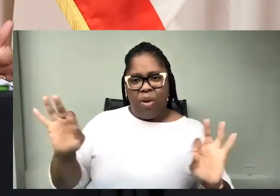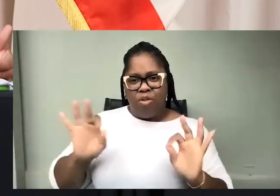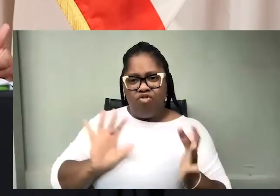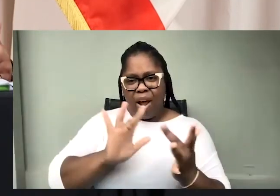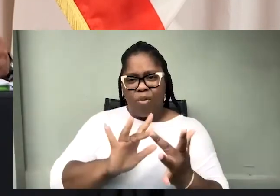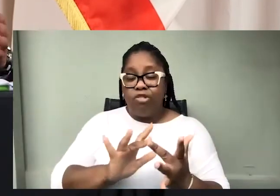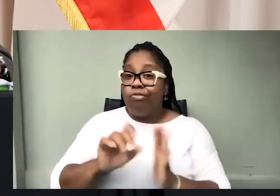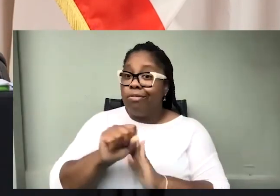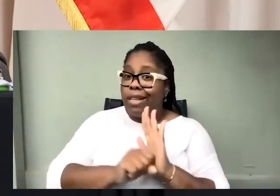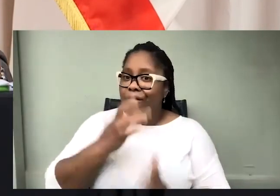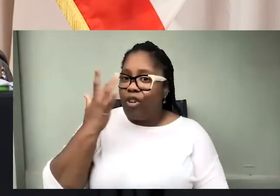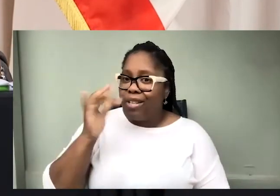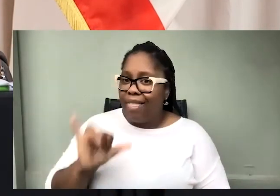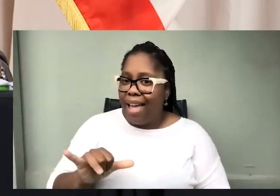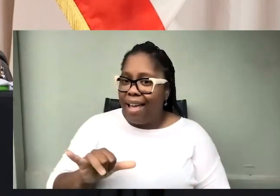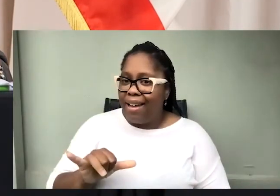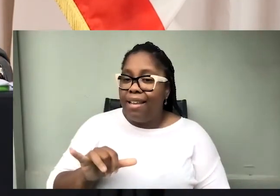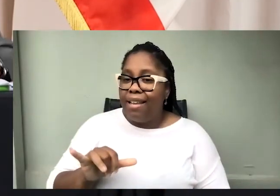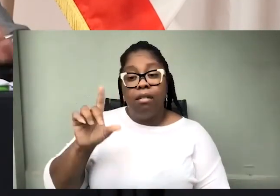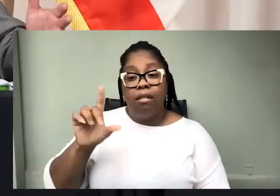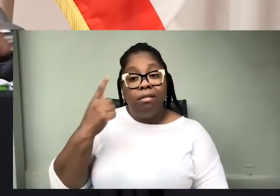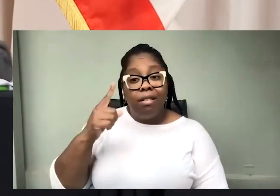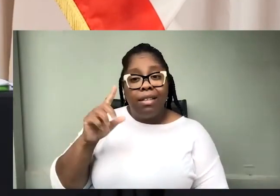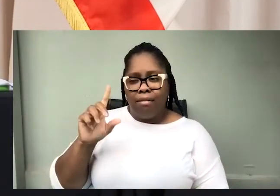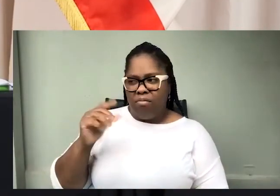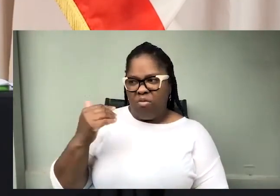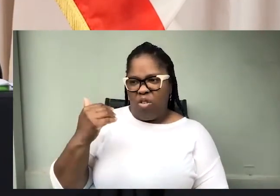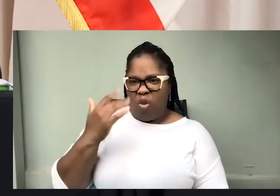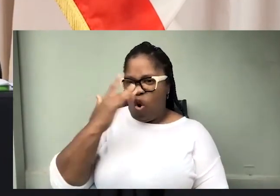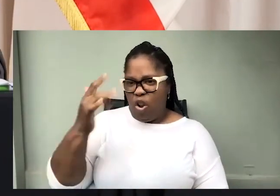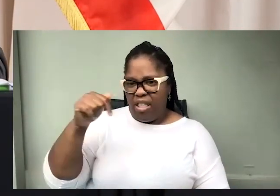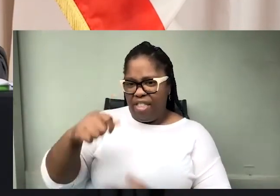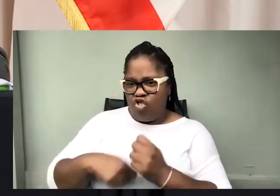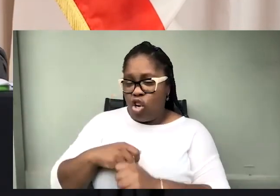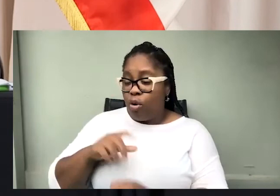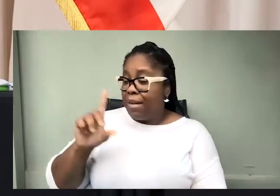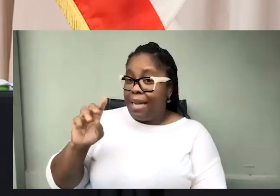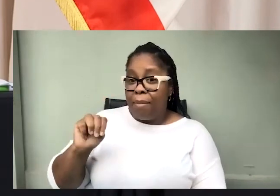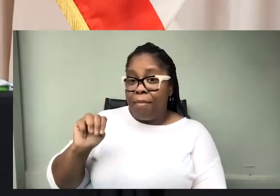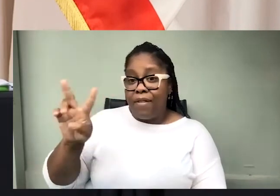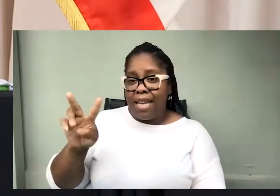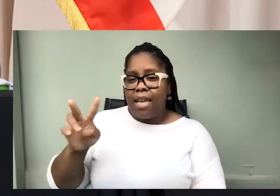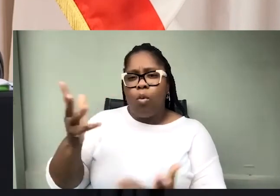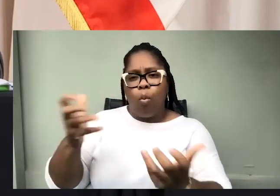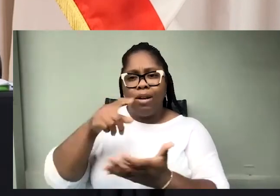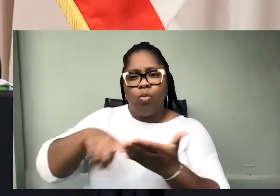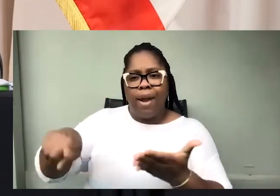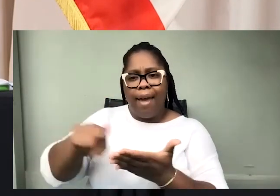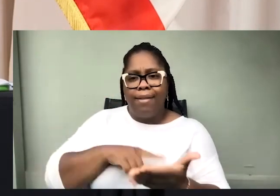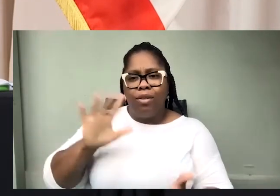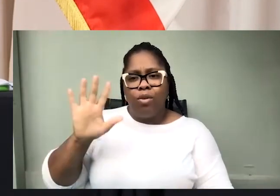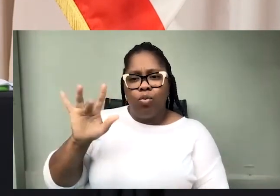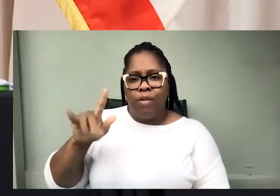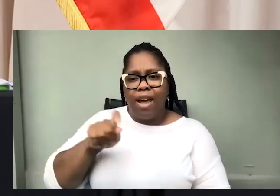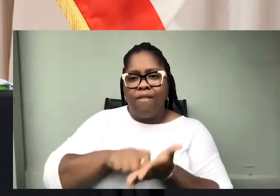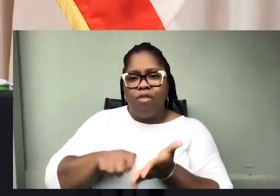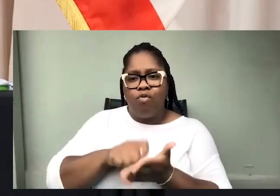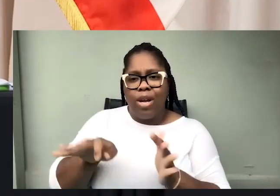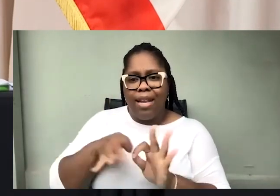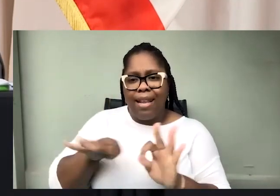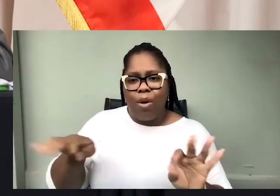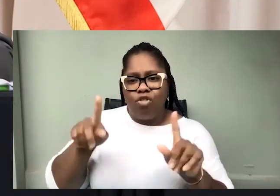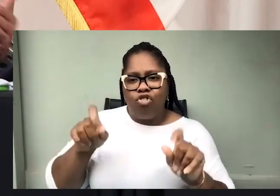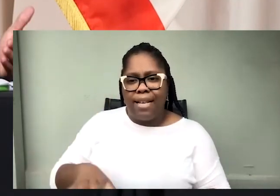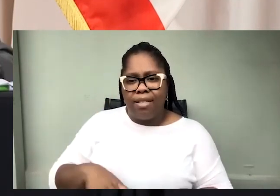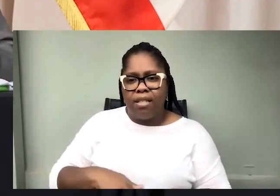earlier this year, you may have read that the DMV, and this is a little bit of an aside, planned to cancel 25 different written language tests.